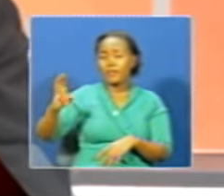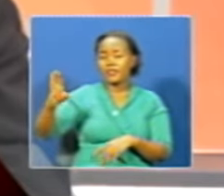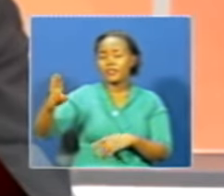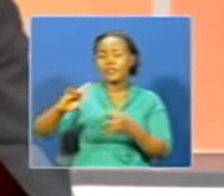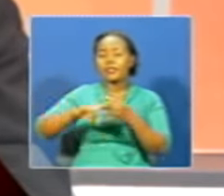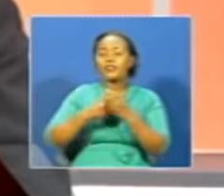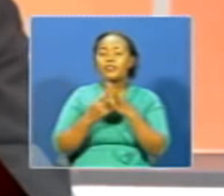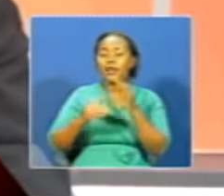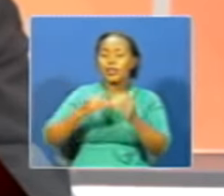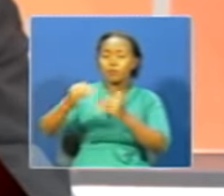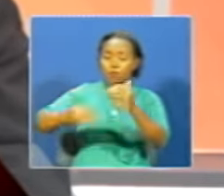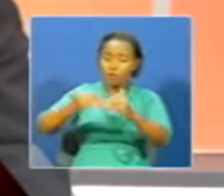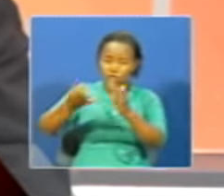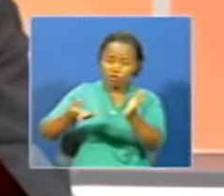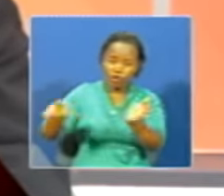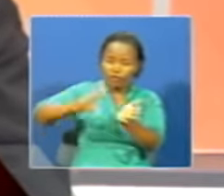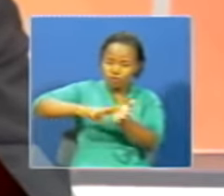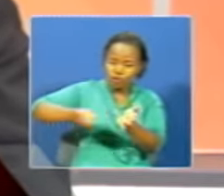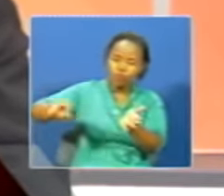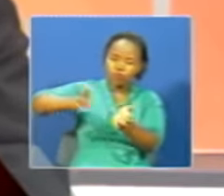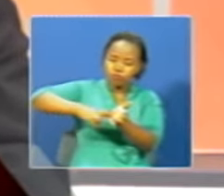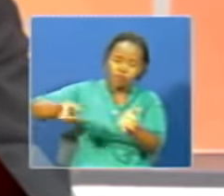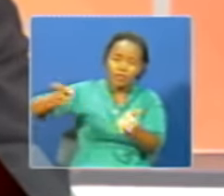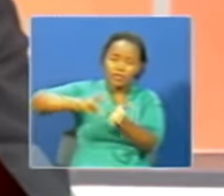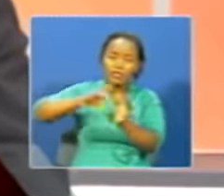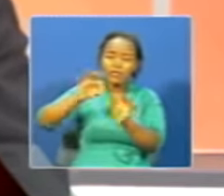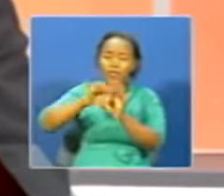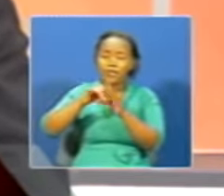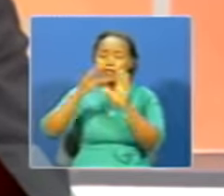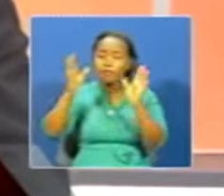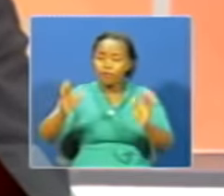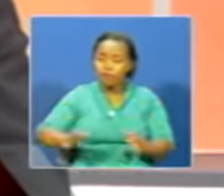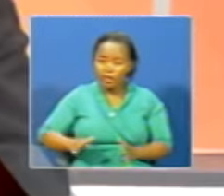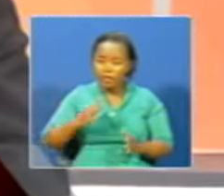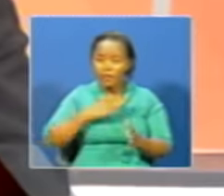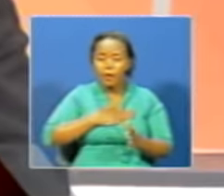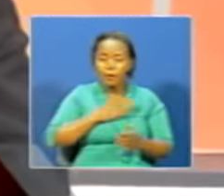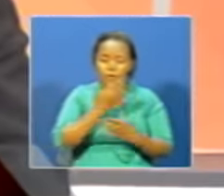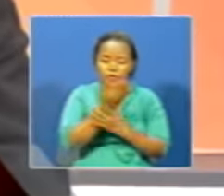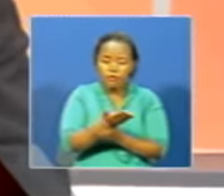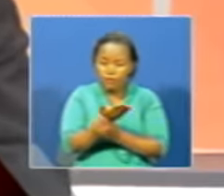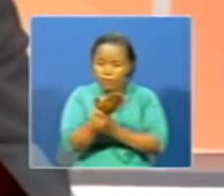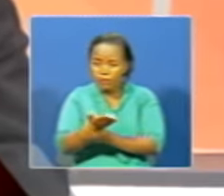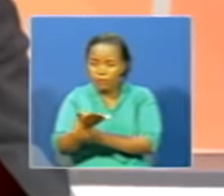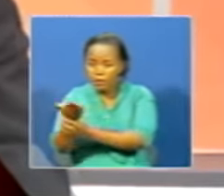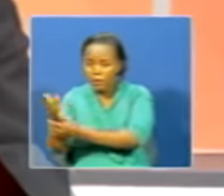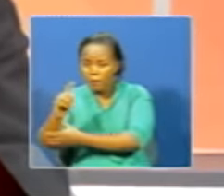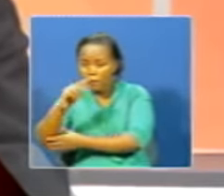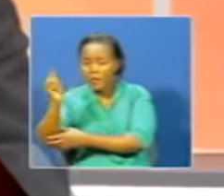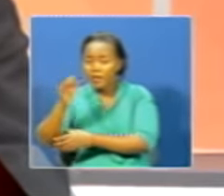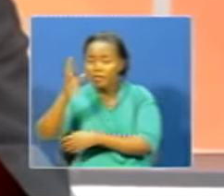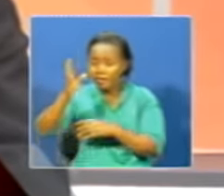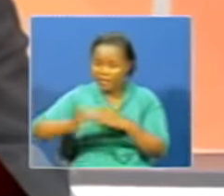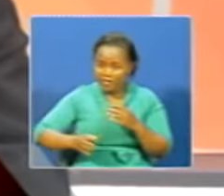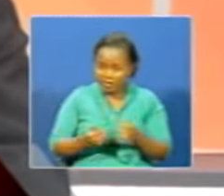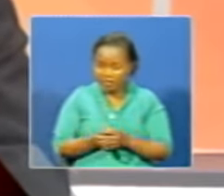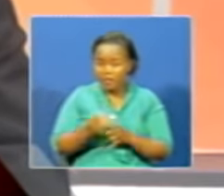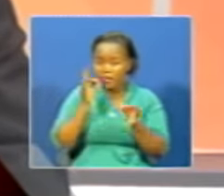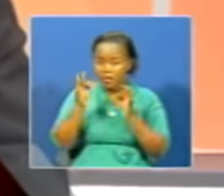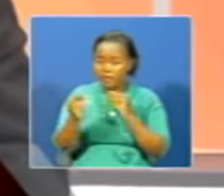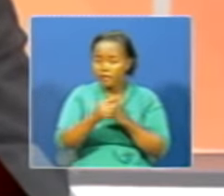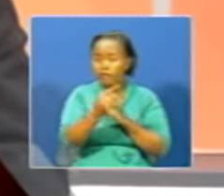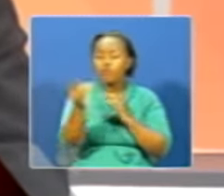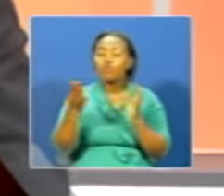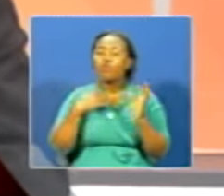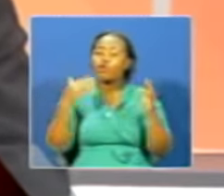that people register, yeah. I want to plead to yeah. the Kenyans. Yeah. If you want to make a difference, yeah.